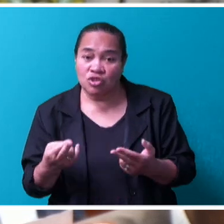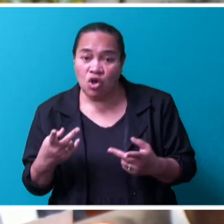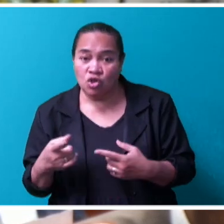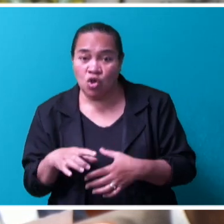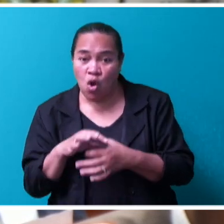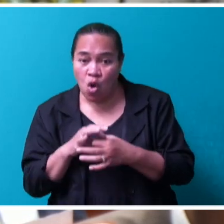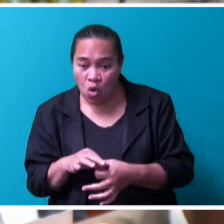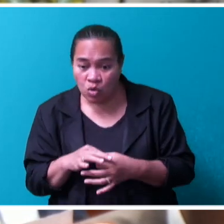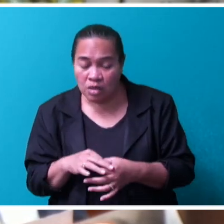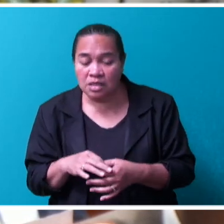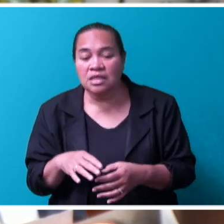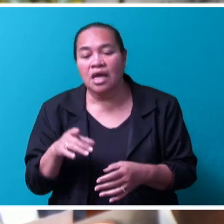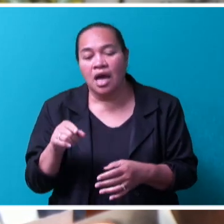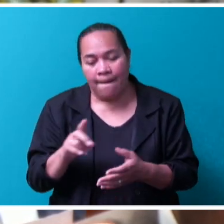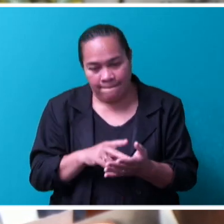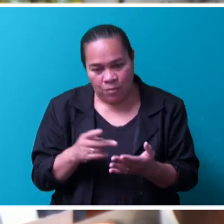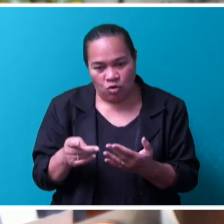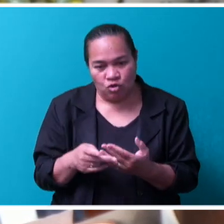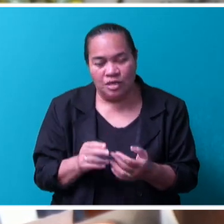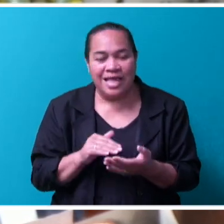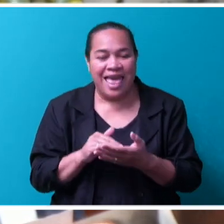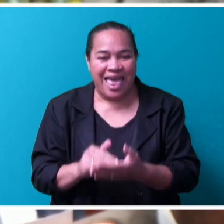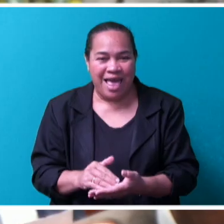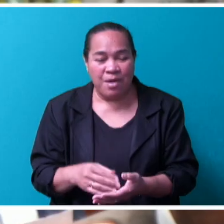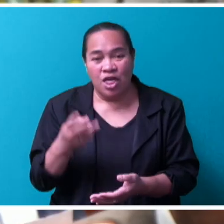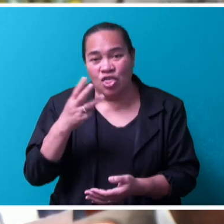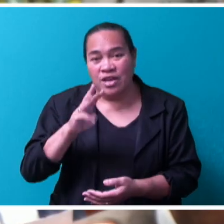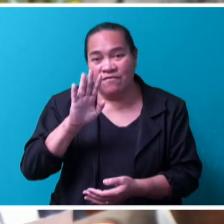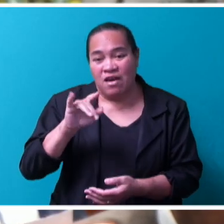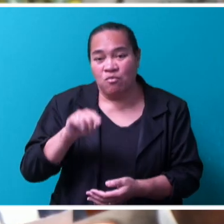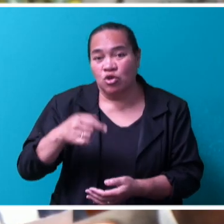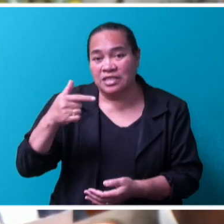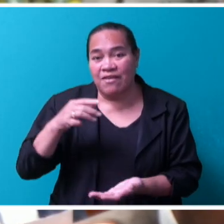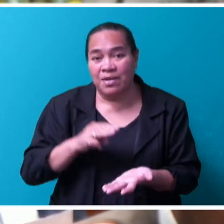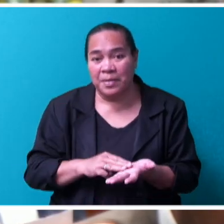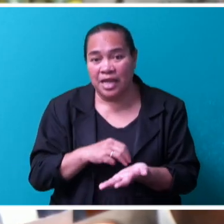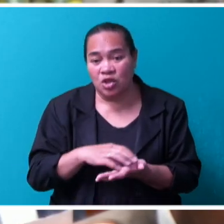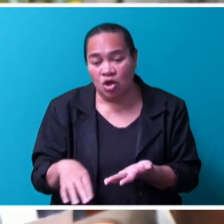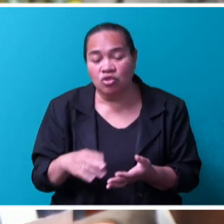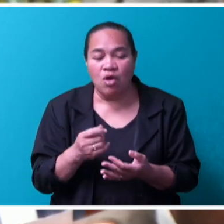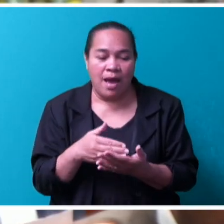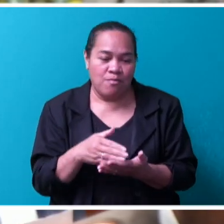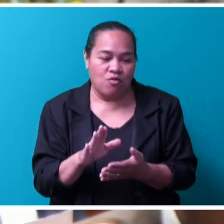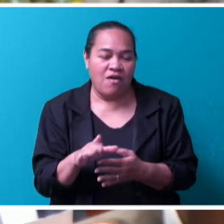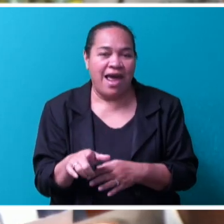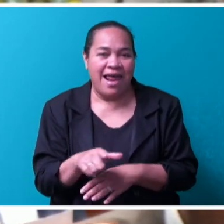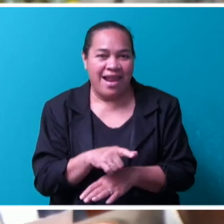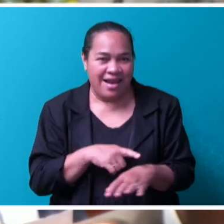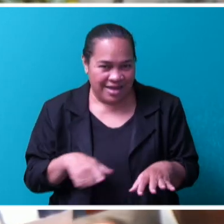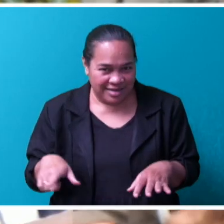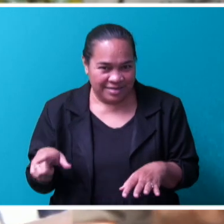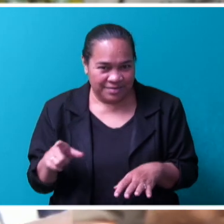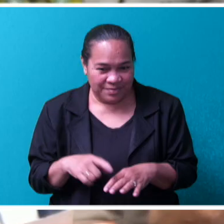interest support that helped unlock $25.7 million in approved lending.